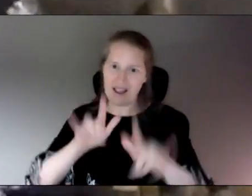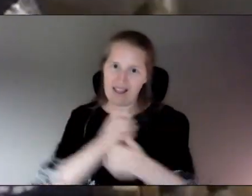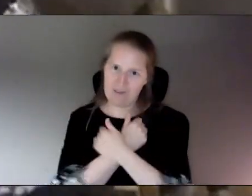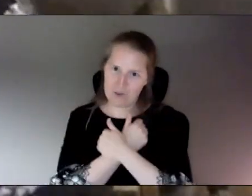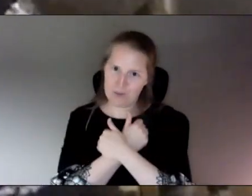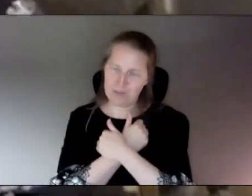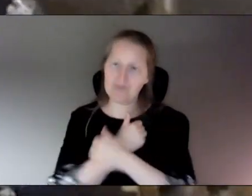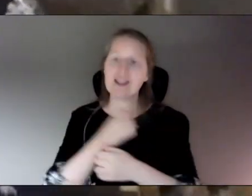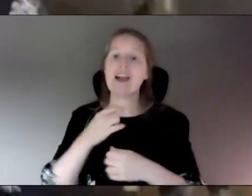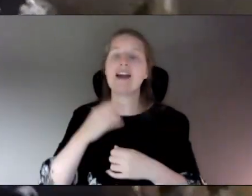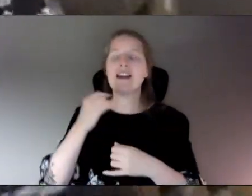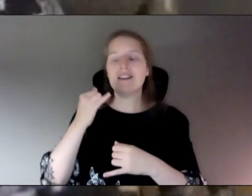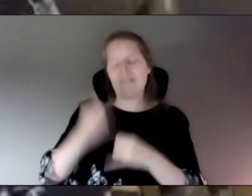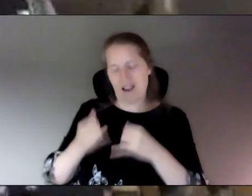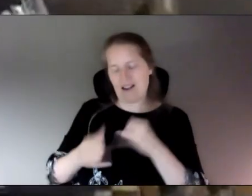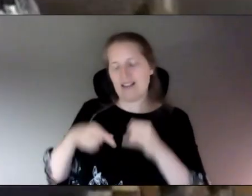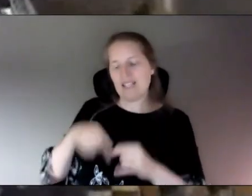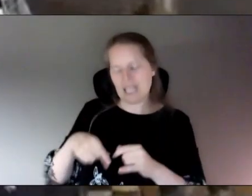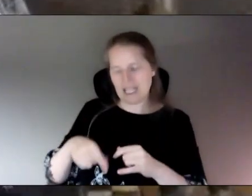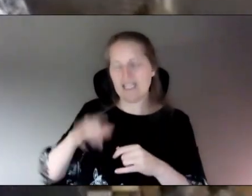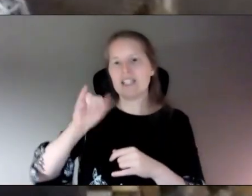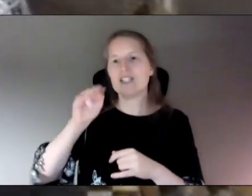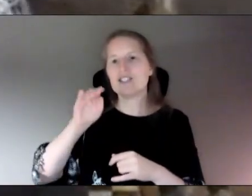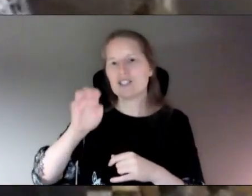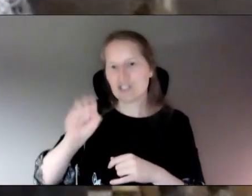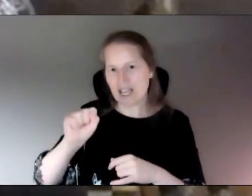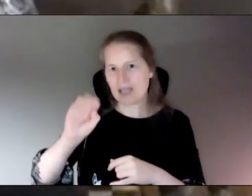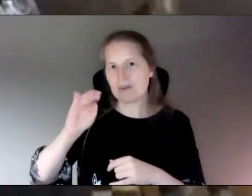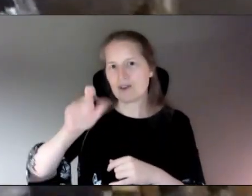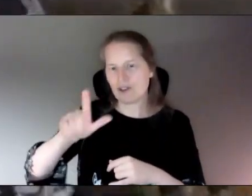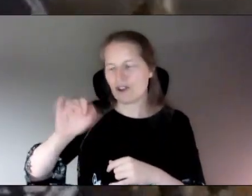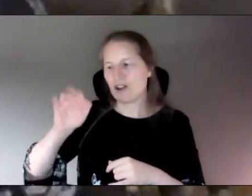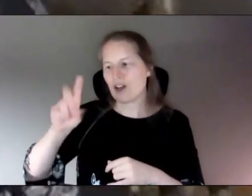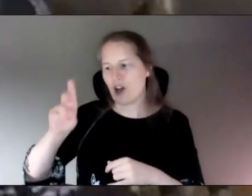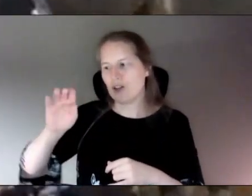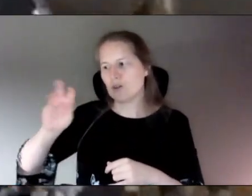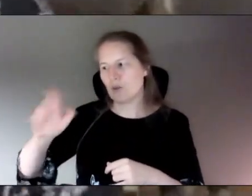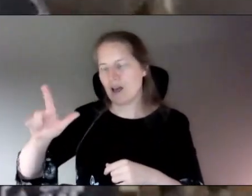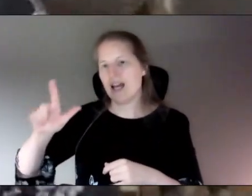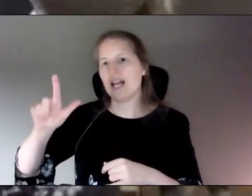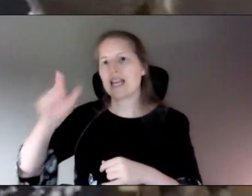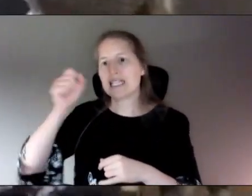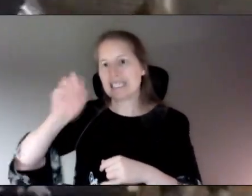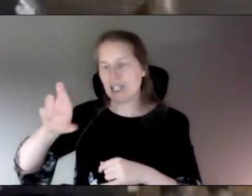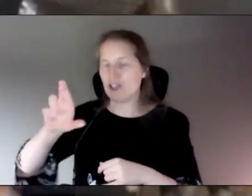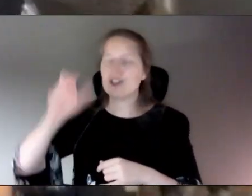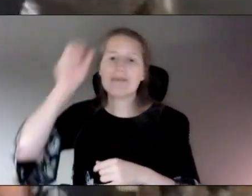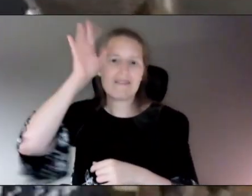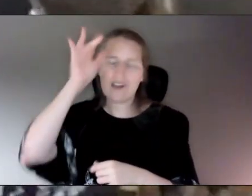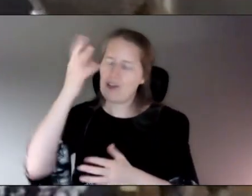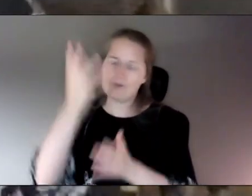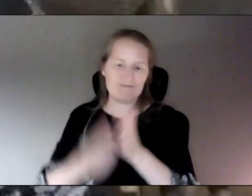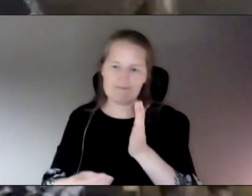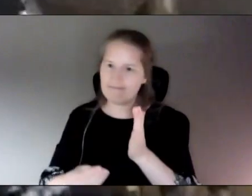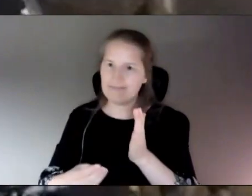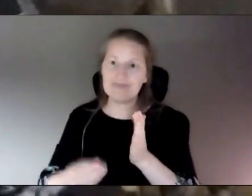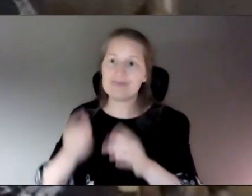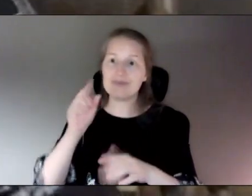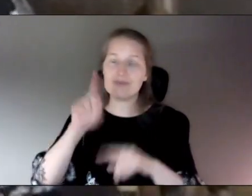my father, James Earl Caldwell Sr. My father isn't alive to see this moment or Blood at the